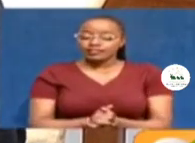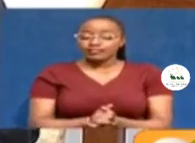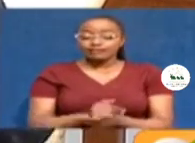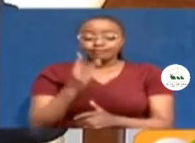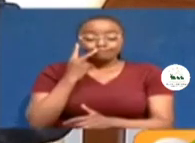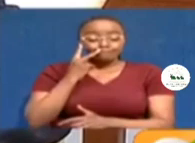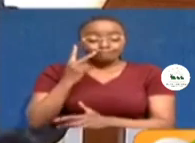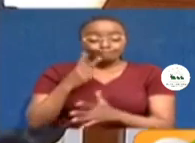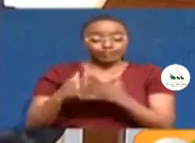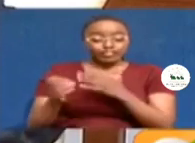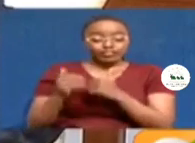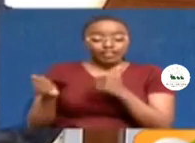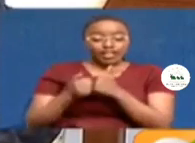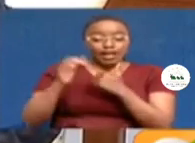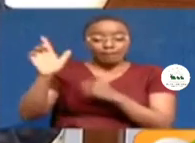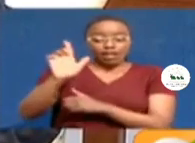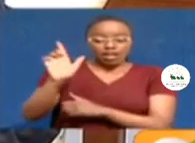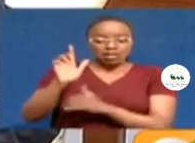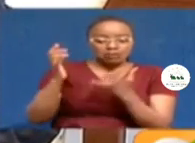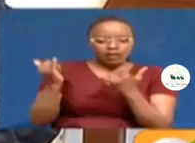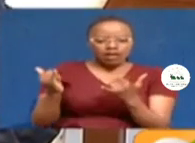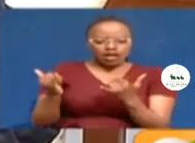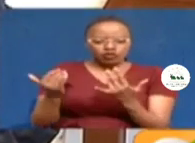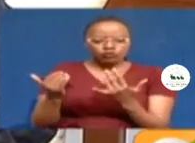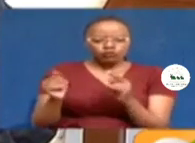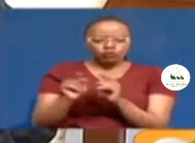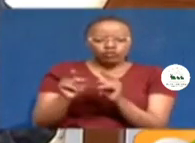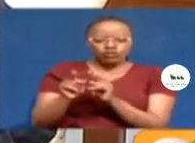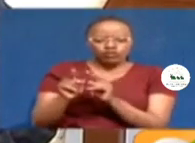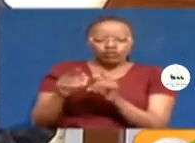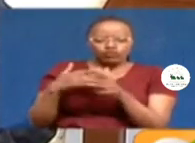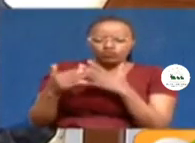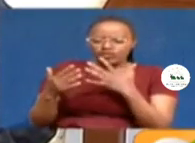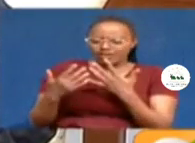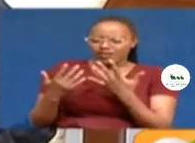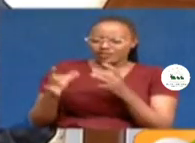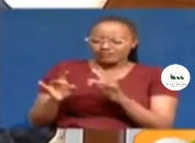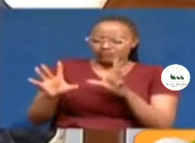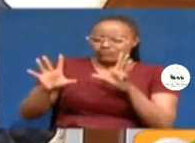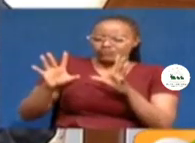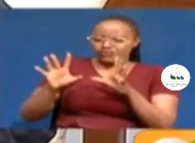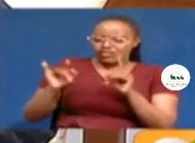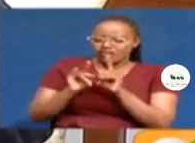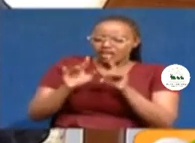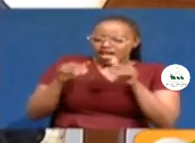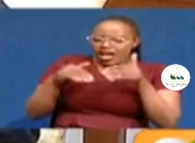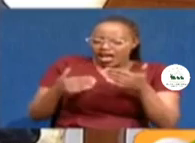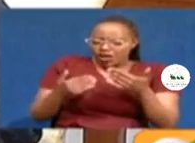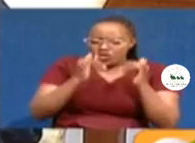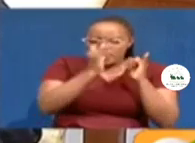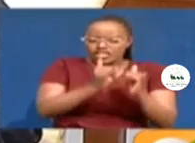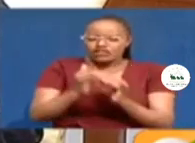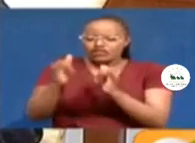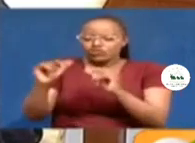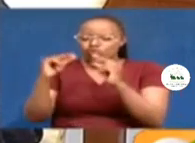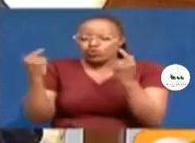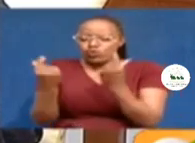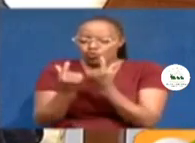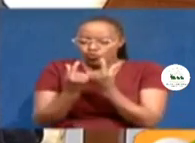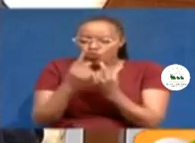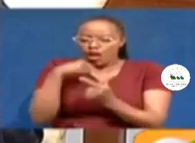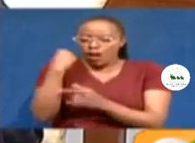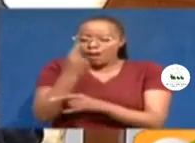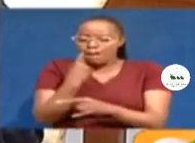You see what is happening in Laikipia, the abject abandon with which individuals or groups that are